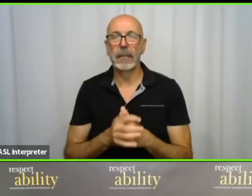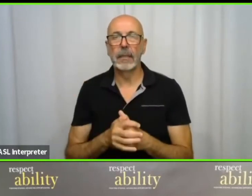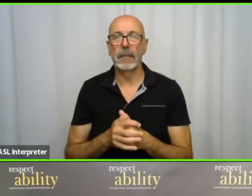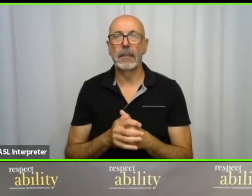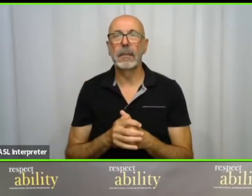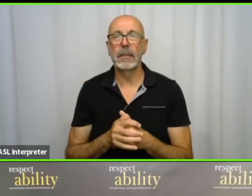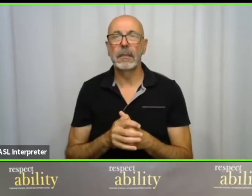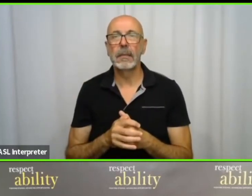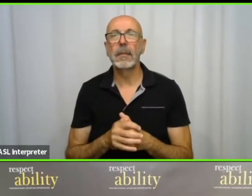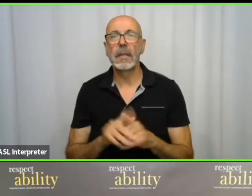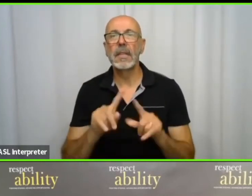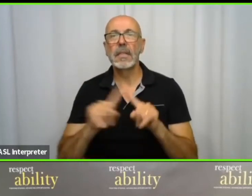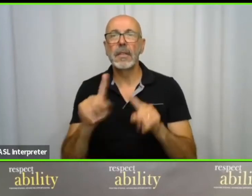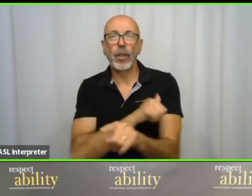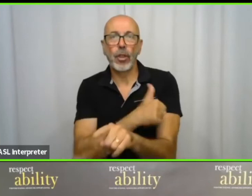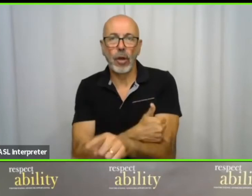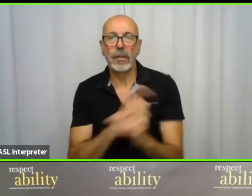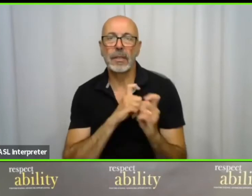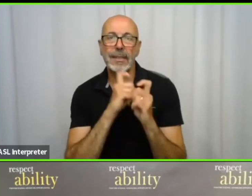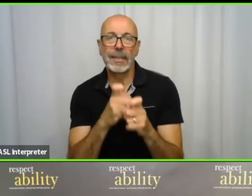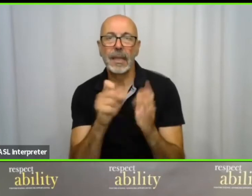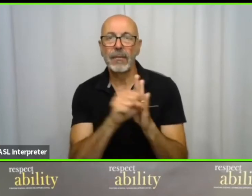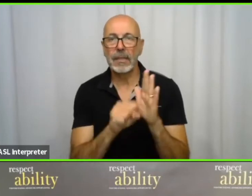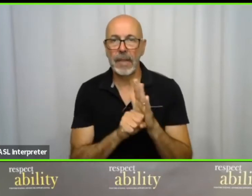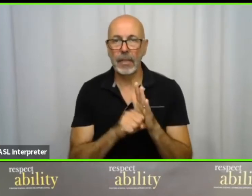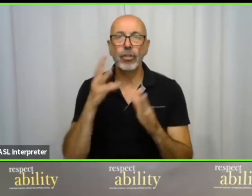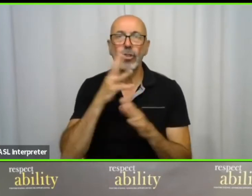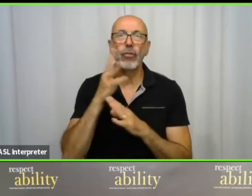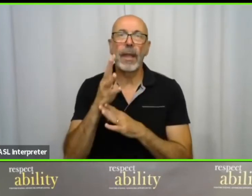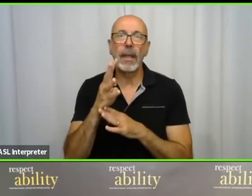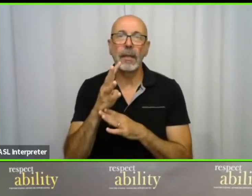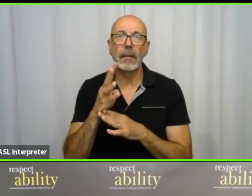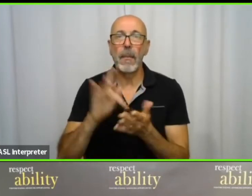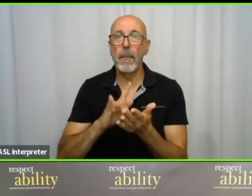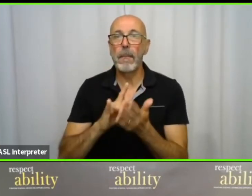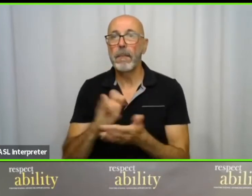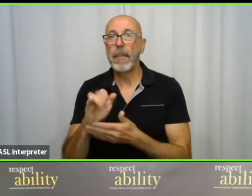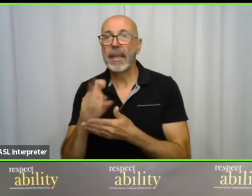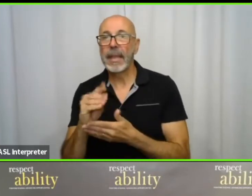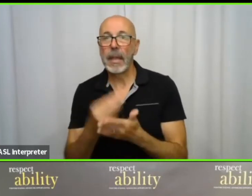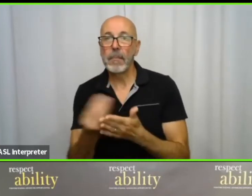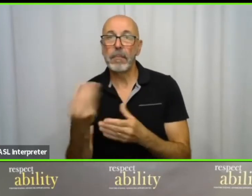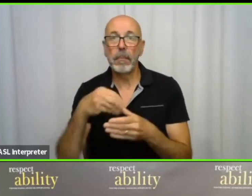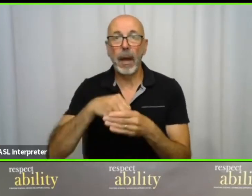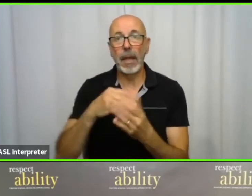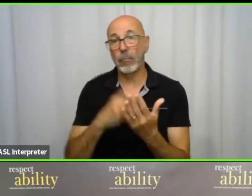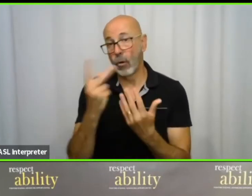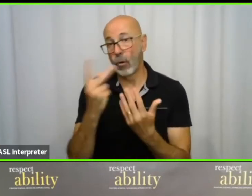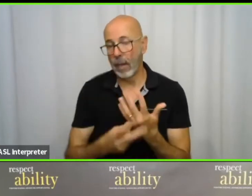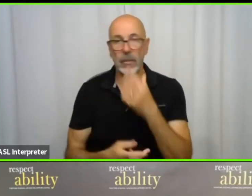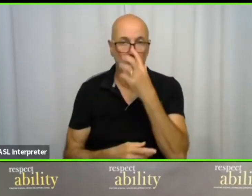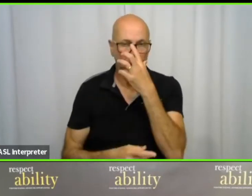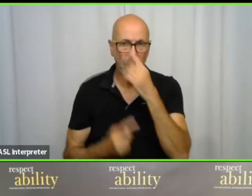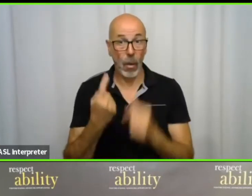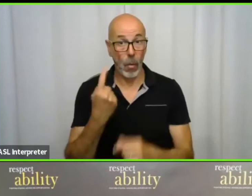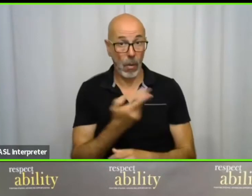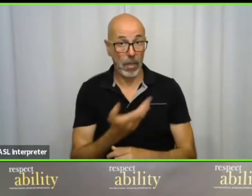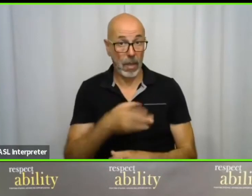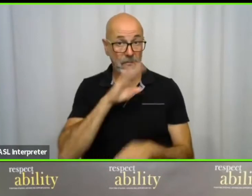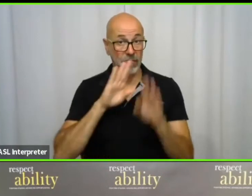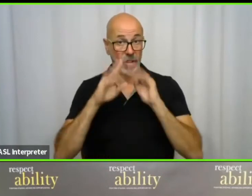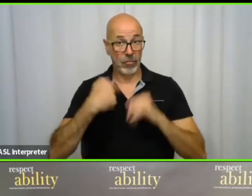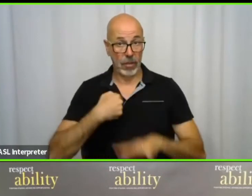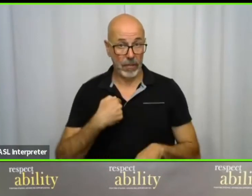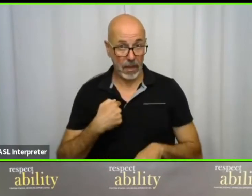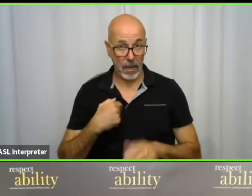legislative authorities to give states the options to create Medicaid buy-in programs. And one of the big things that frustrates me the most